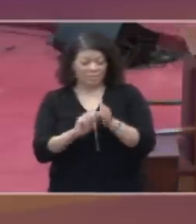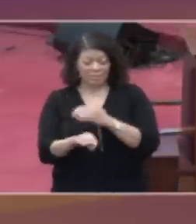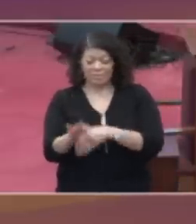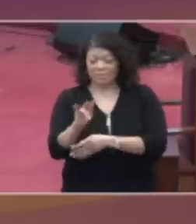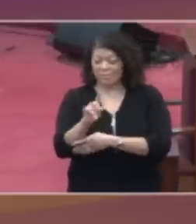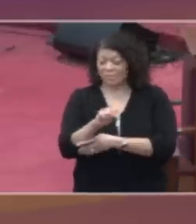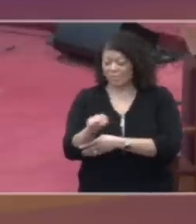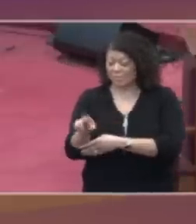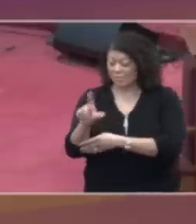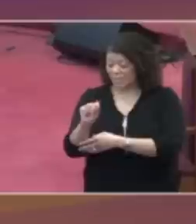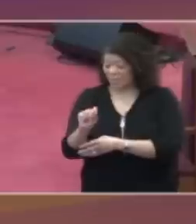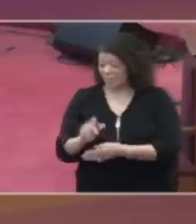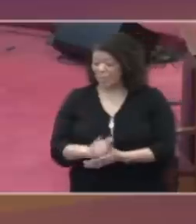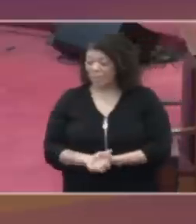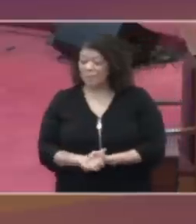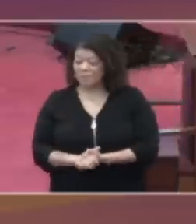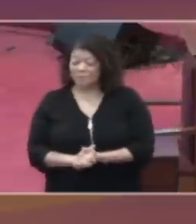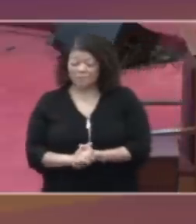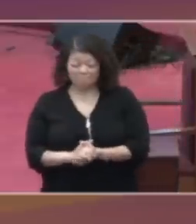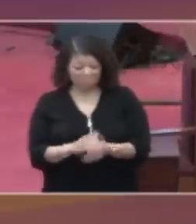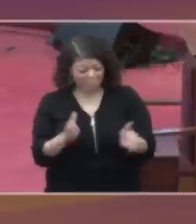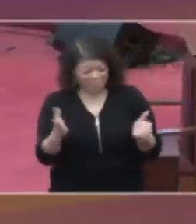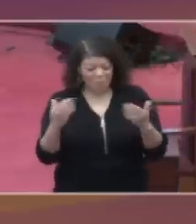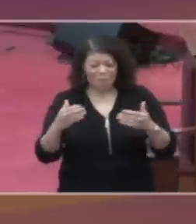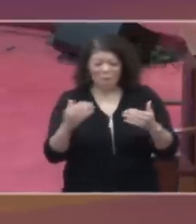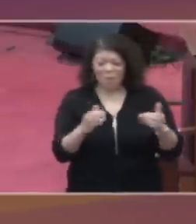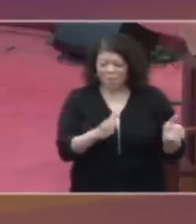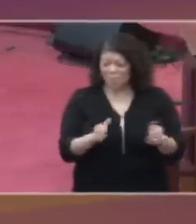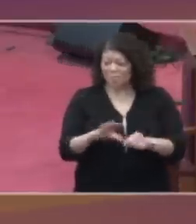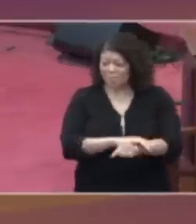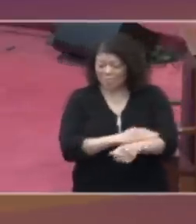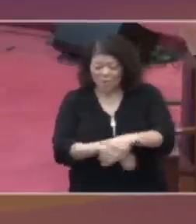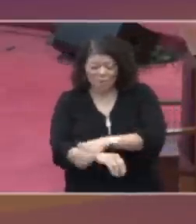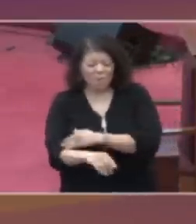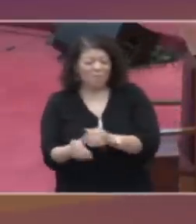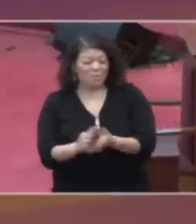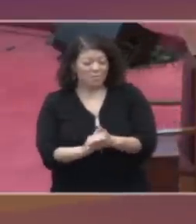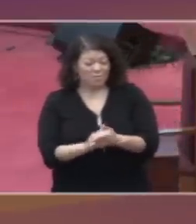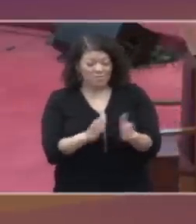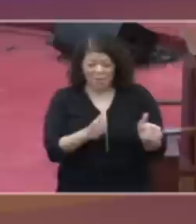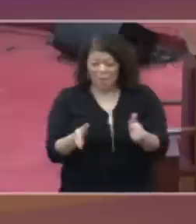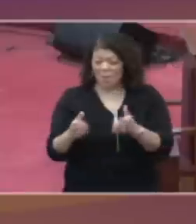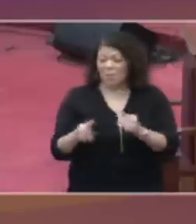17 through 20. Let's get ready to do ministry better.